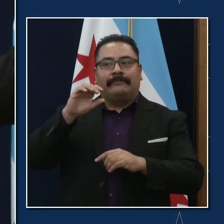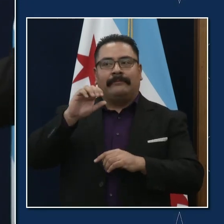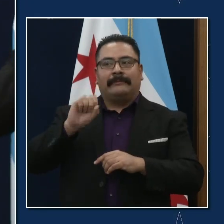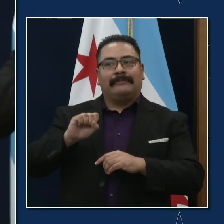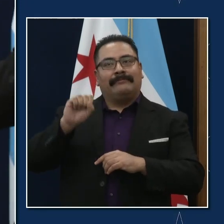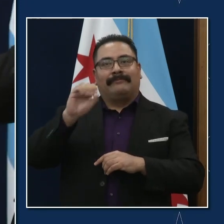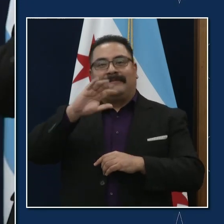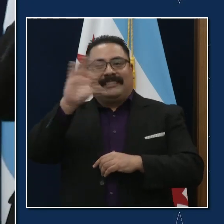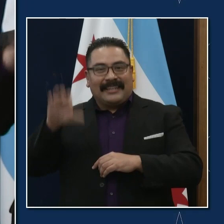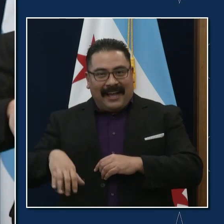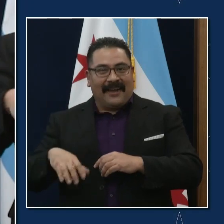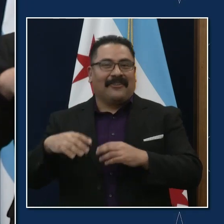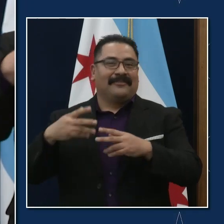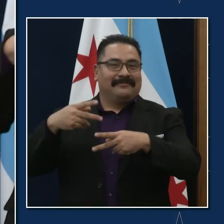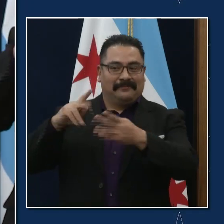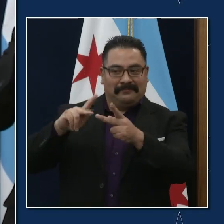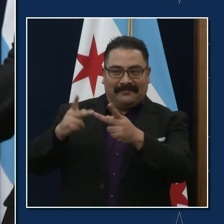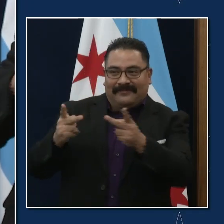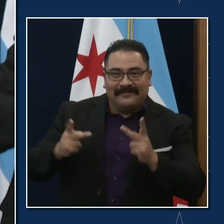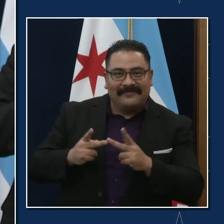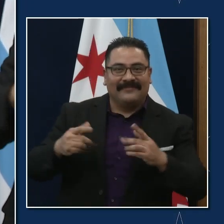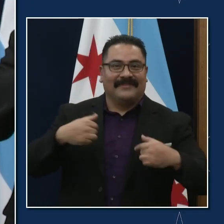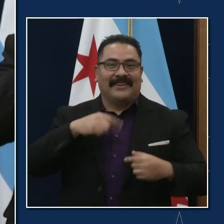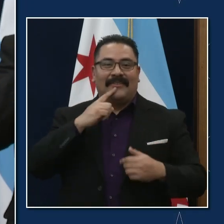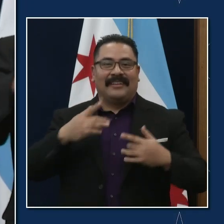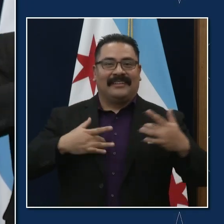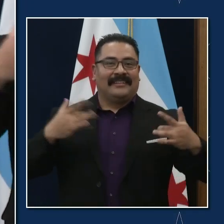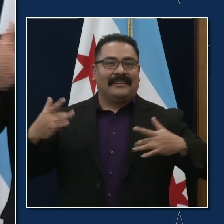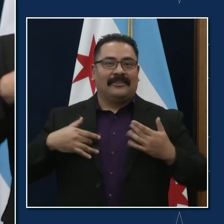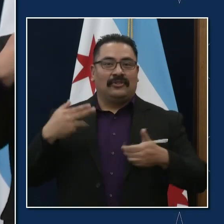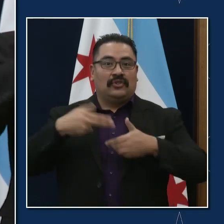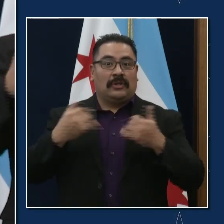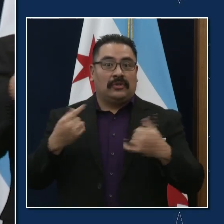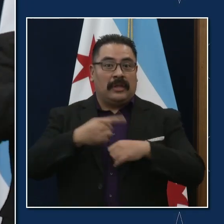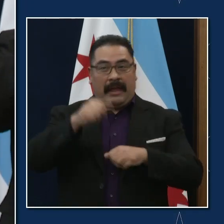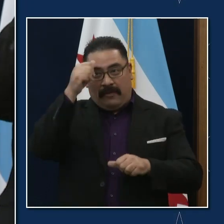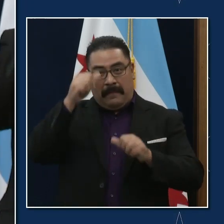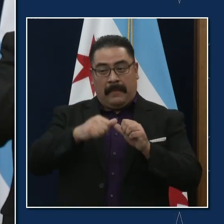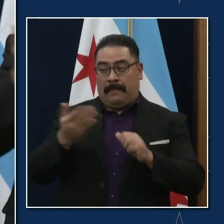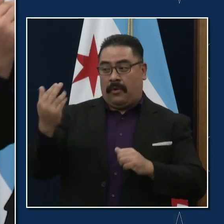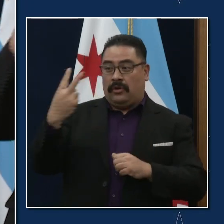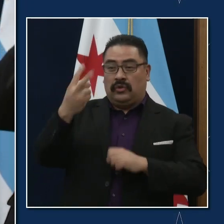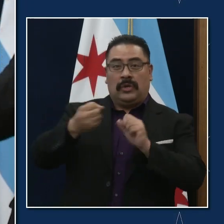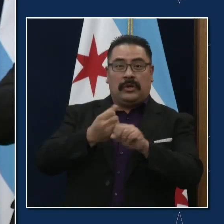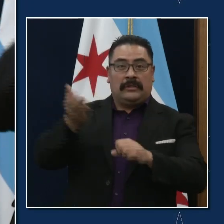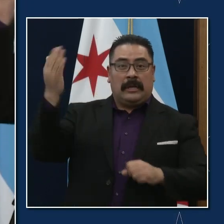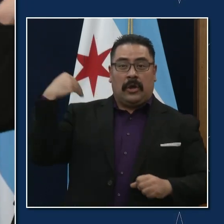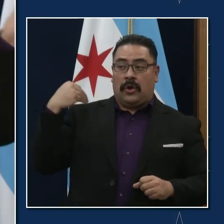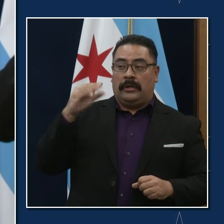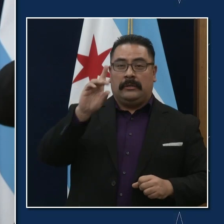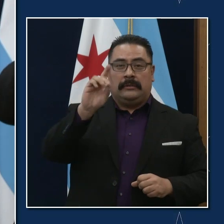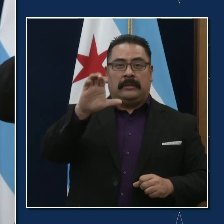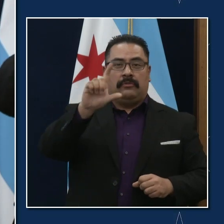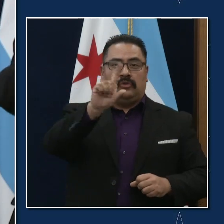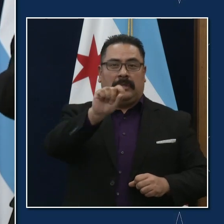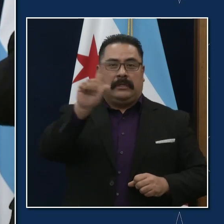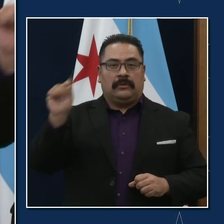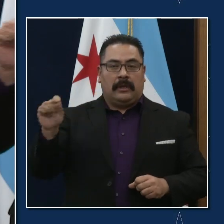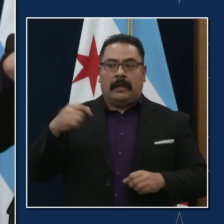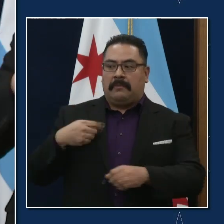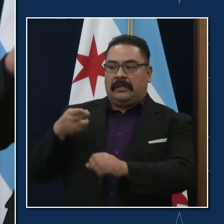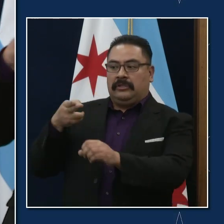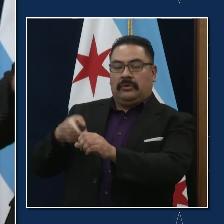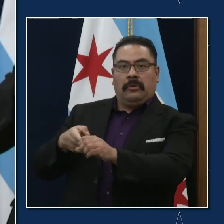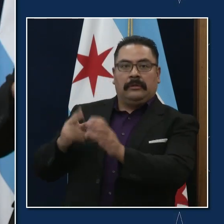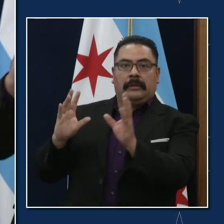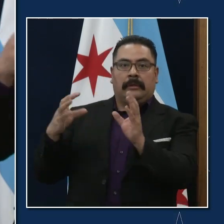am particularly thrilled to join today because I remember 2 years ago, on December 15, 2020, I joined our esteemed